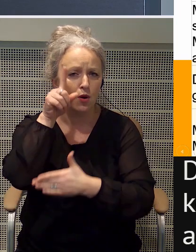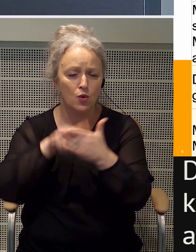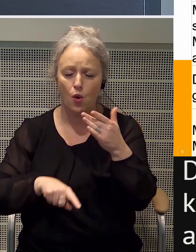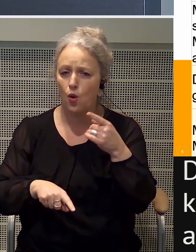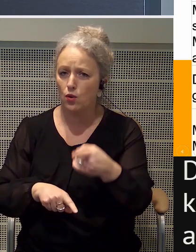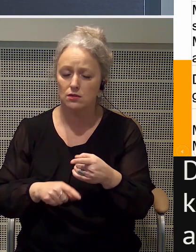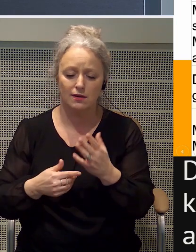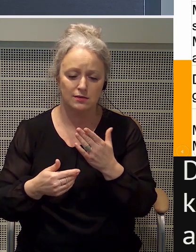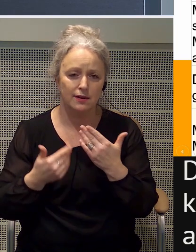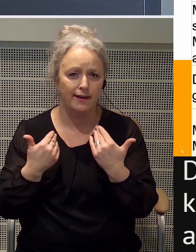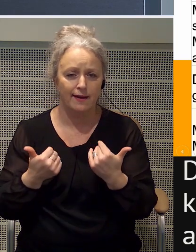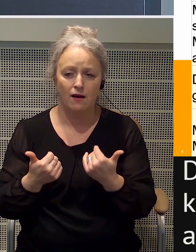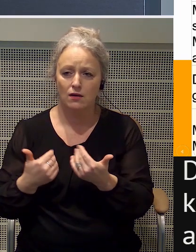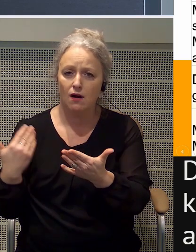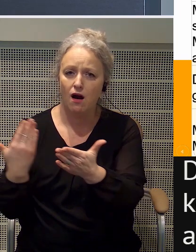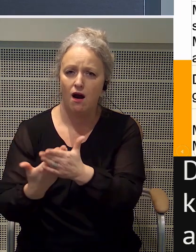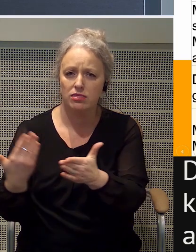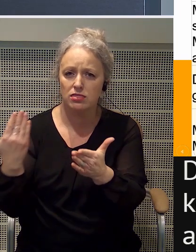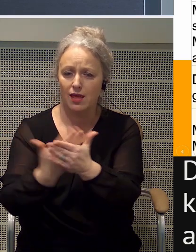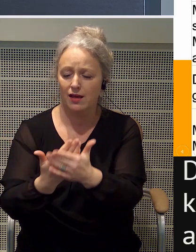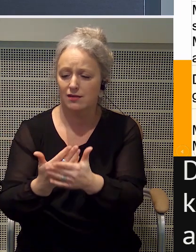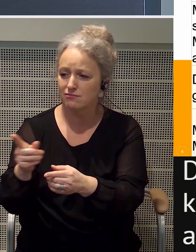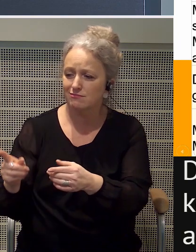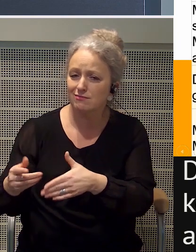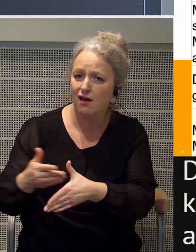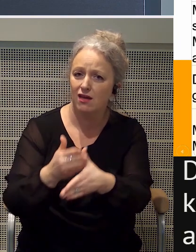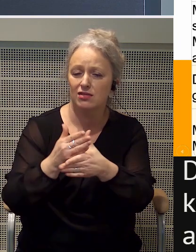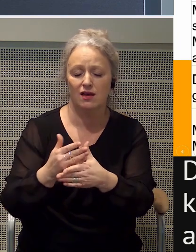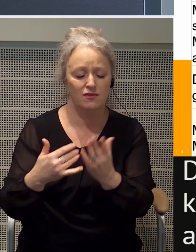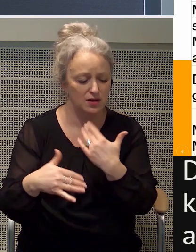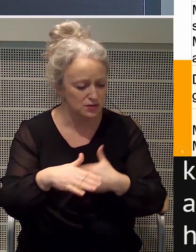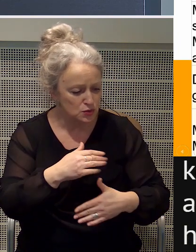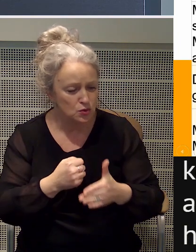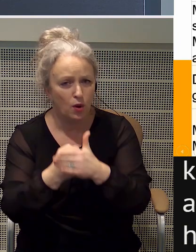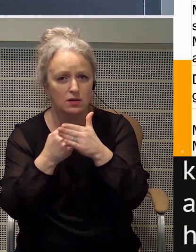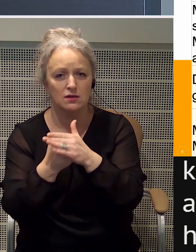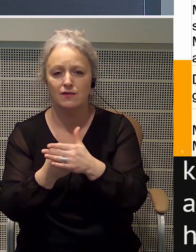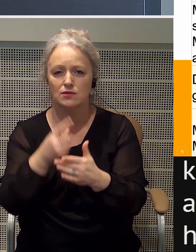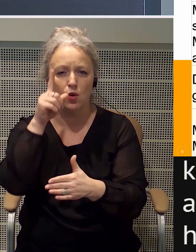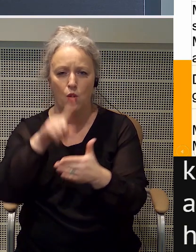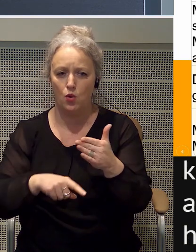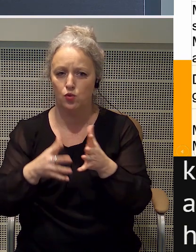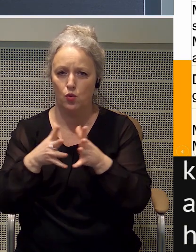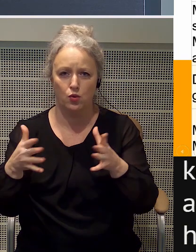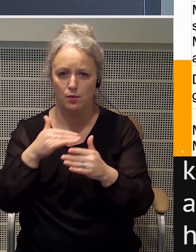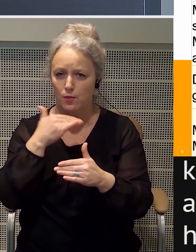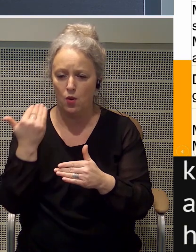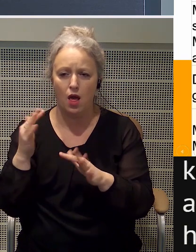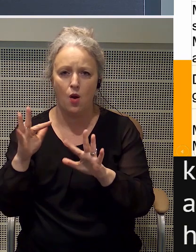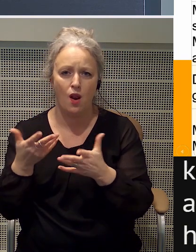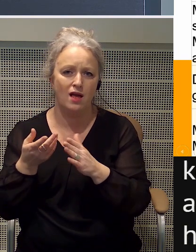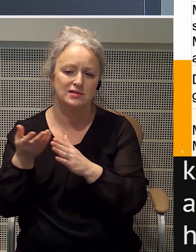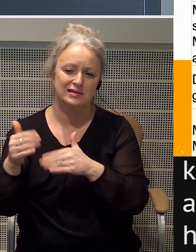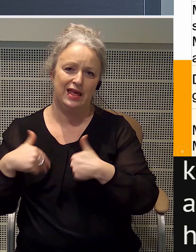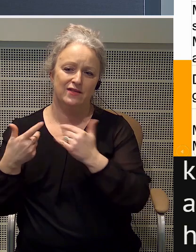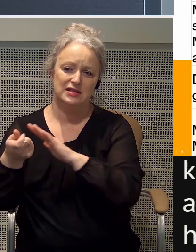it is crucial for Kevin. And I really hope that our donors help us out because